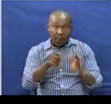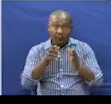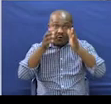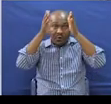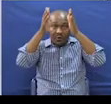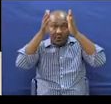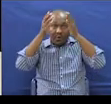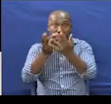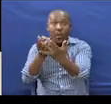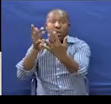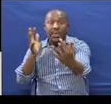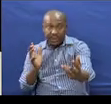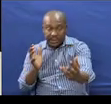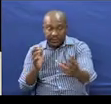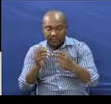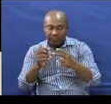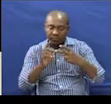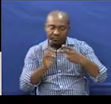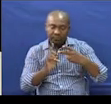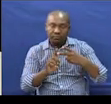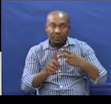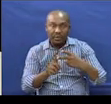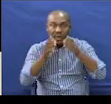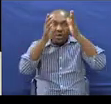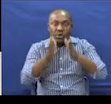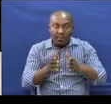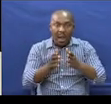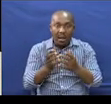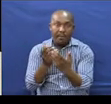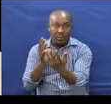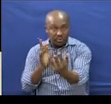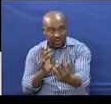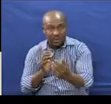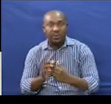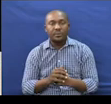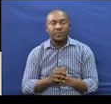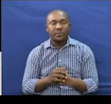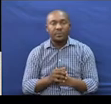population. If you are aware about the populations,